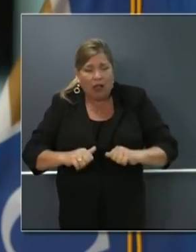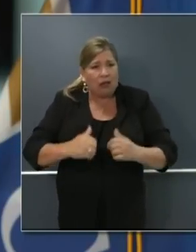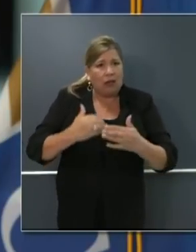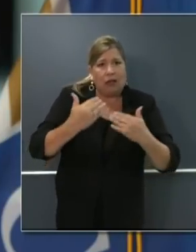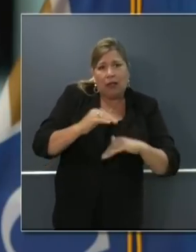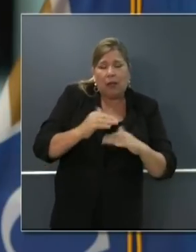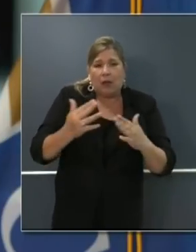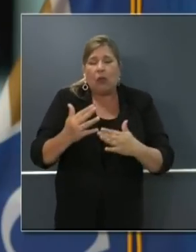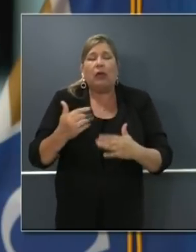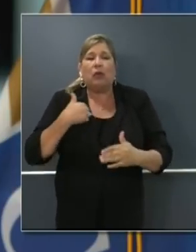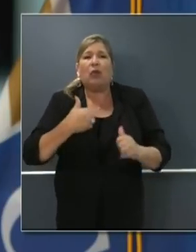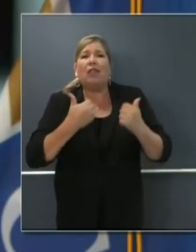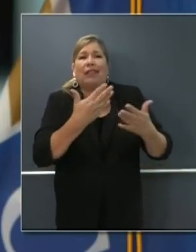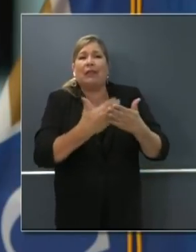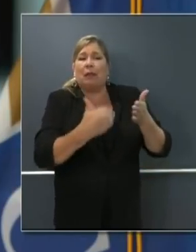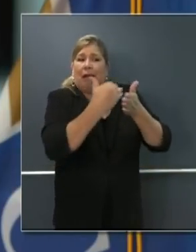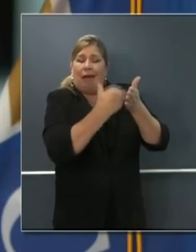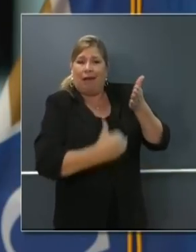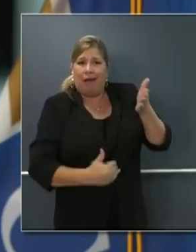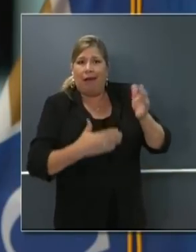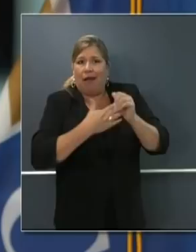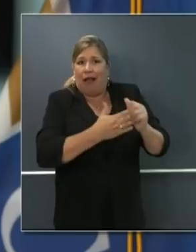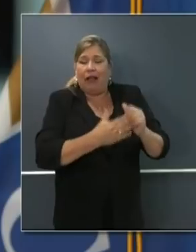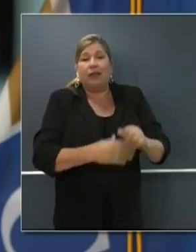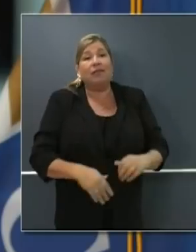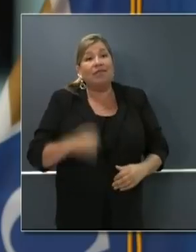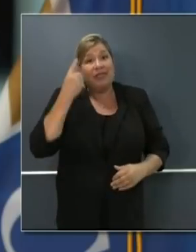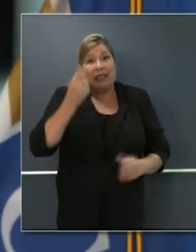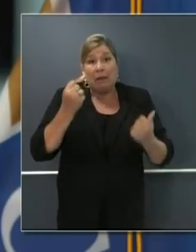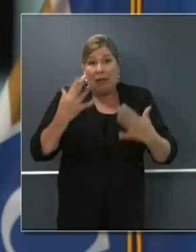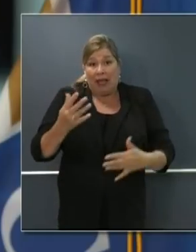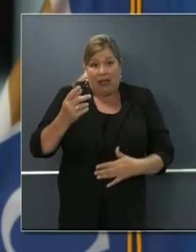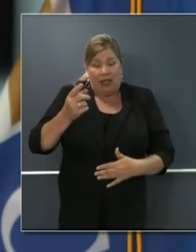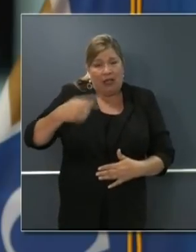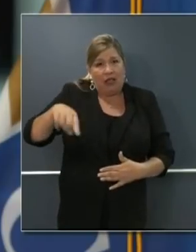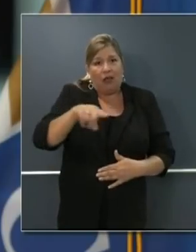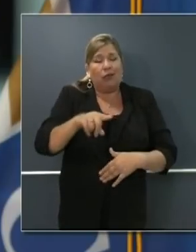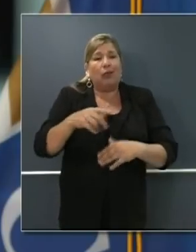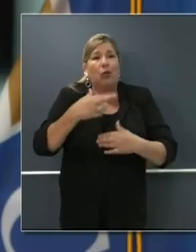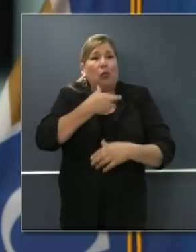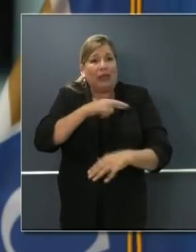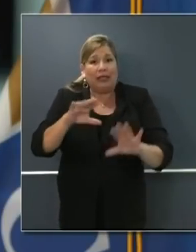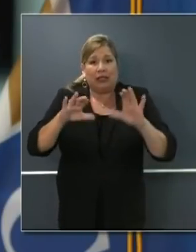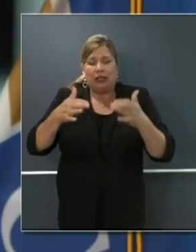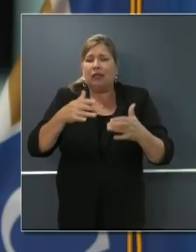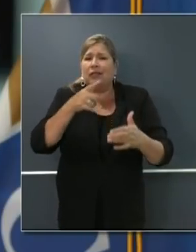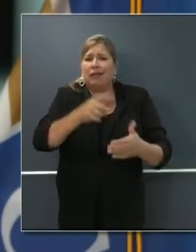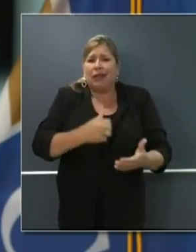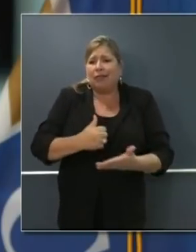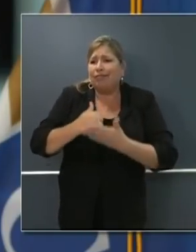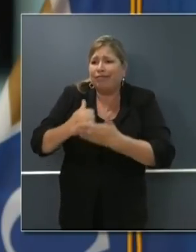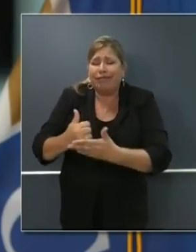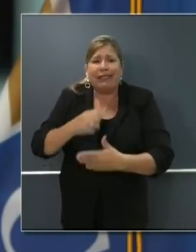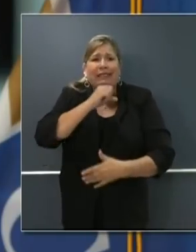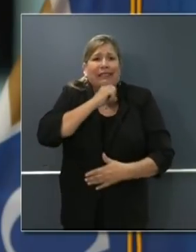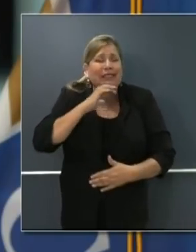those with behavioral health issues, our homeless brothers and sisters, seniors, substance abuse programs.